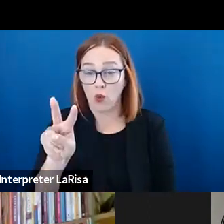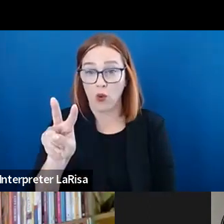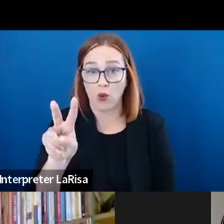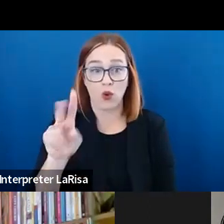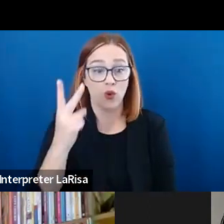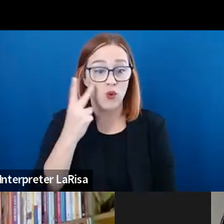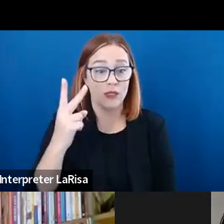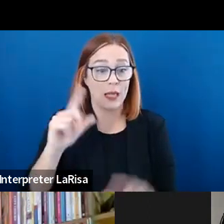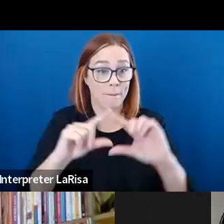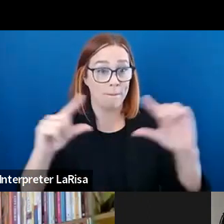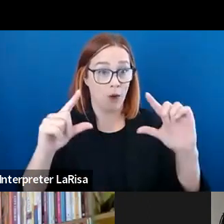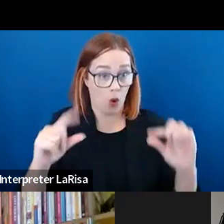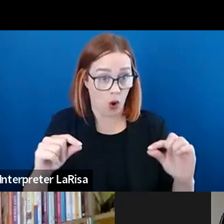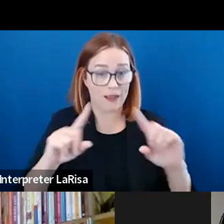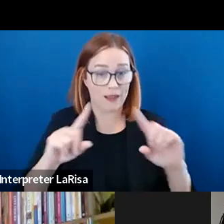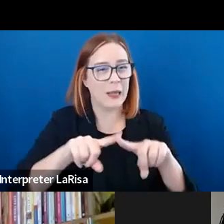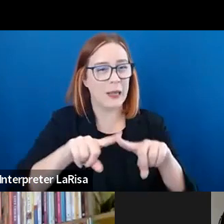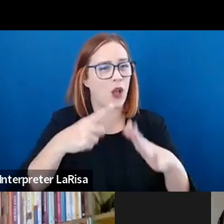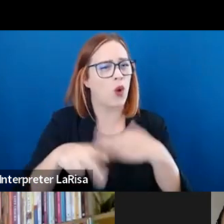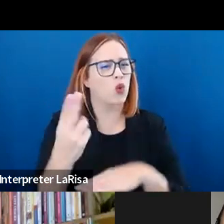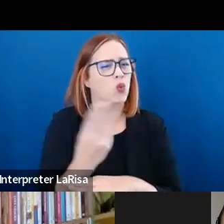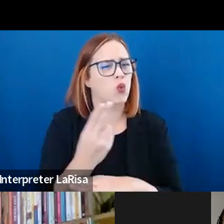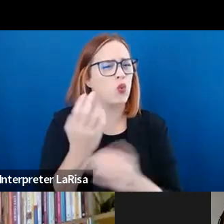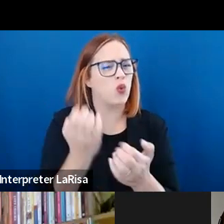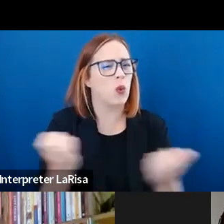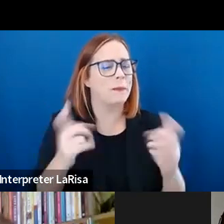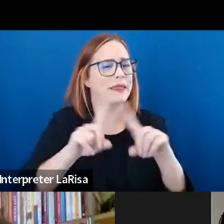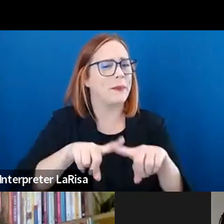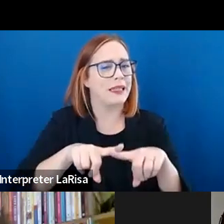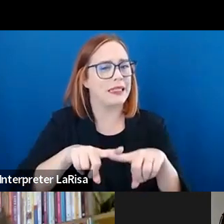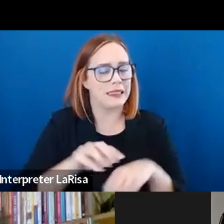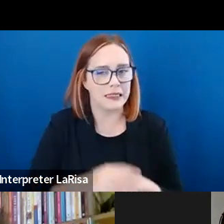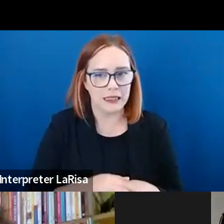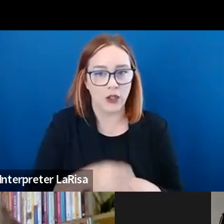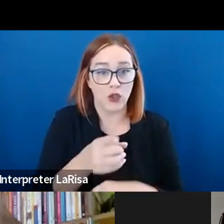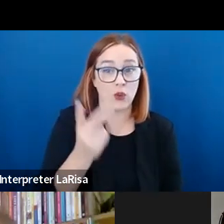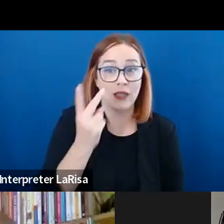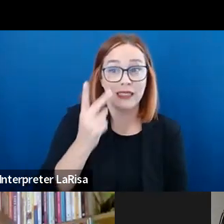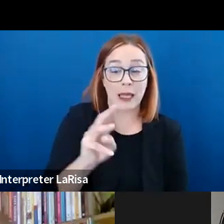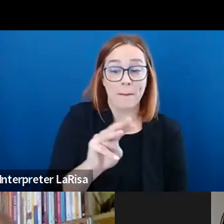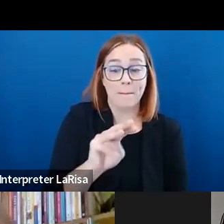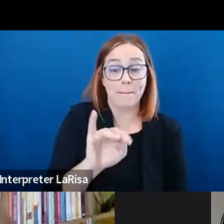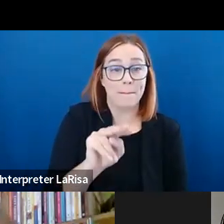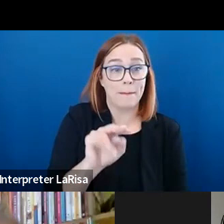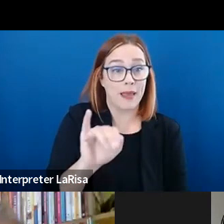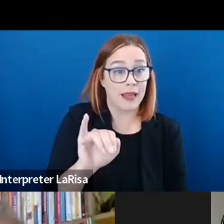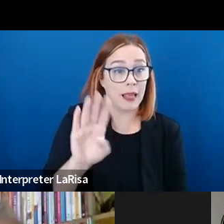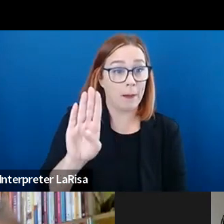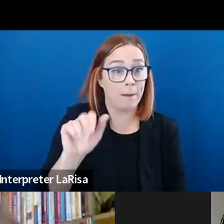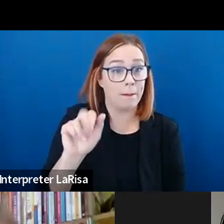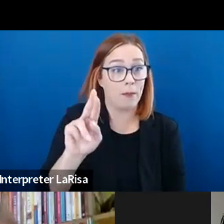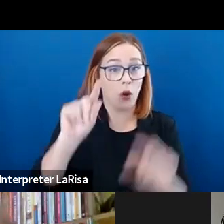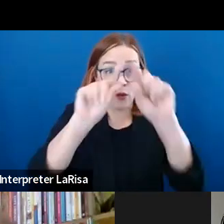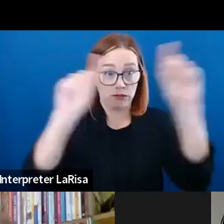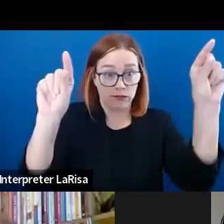pops up depending on what device you are on. You can find that menu bar at the top or at